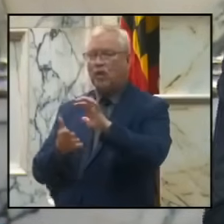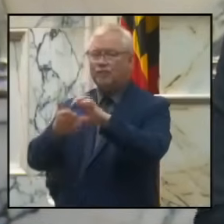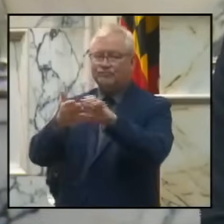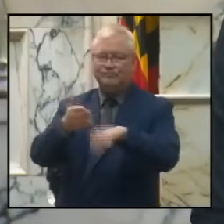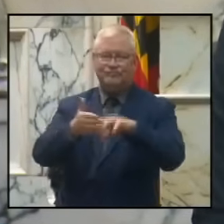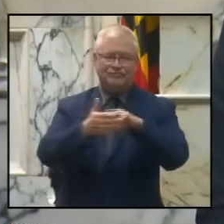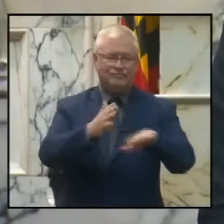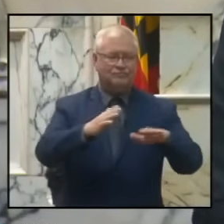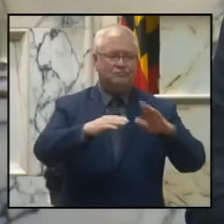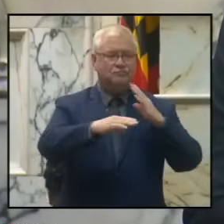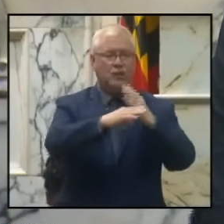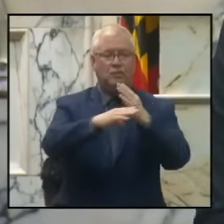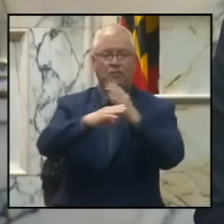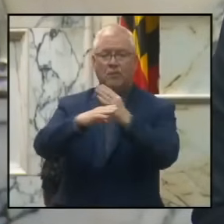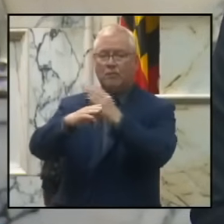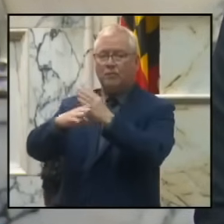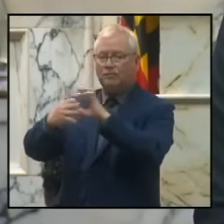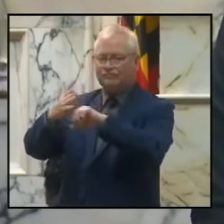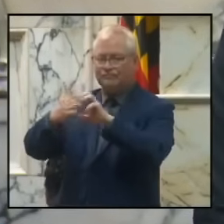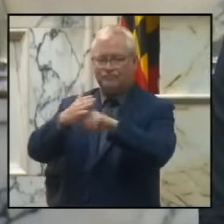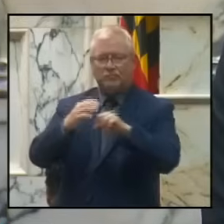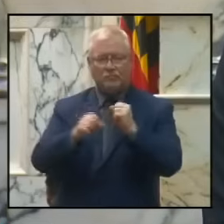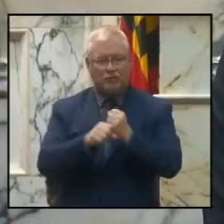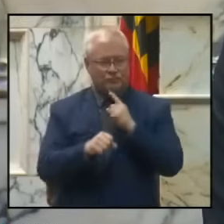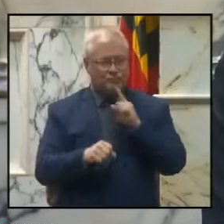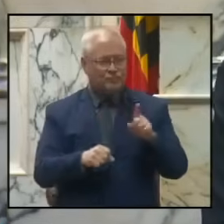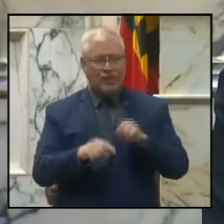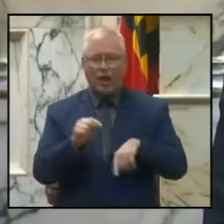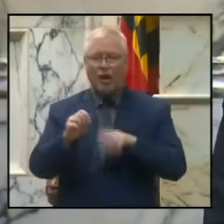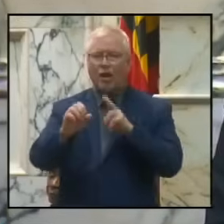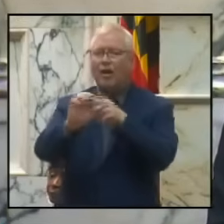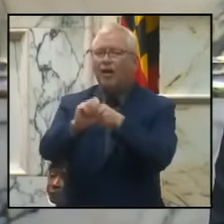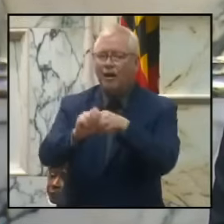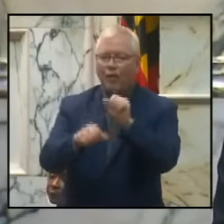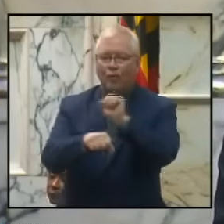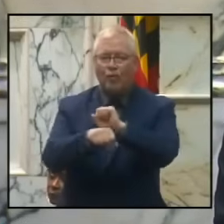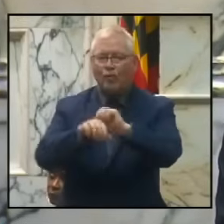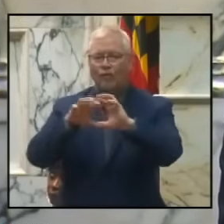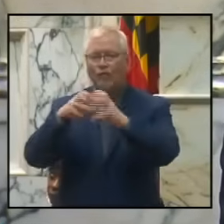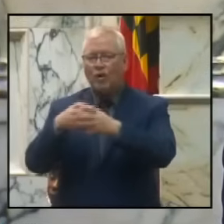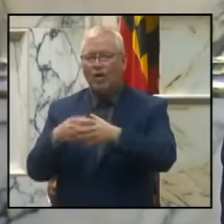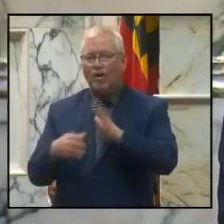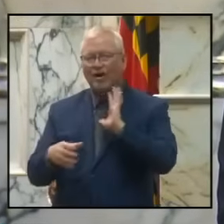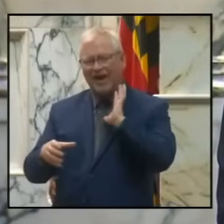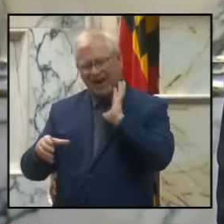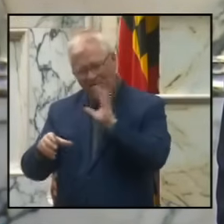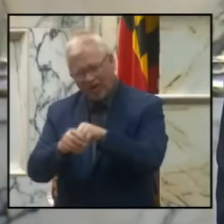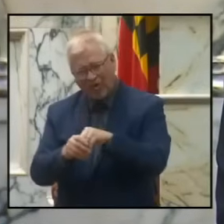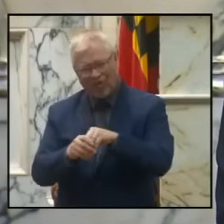from participating in the labor force, including our returning citizens.